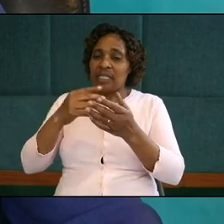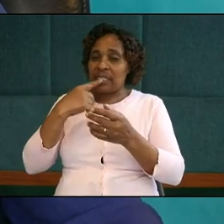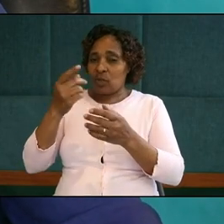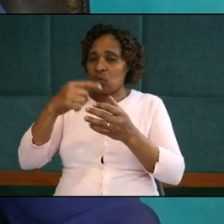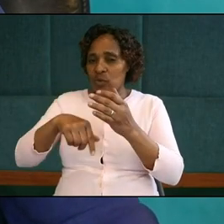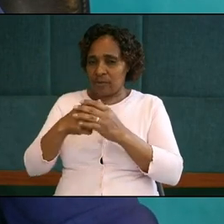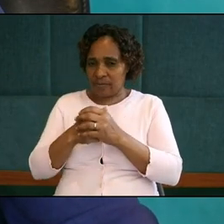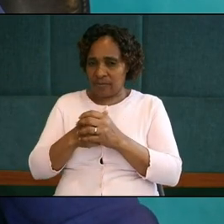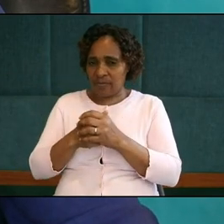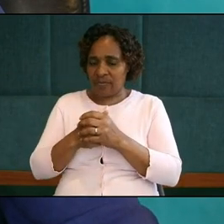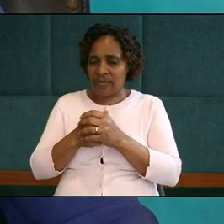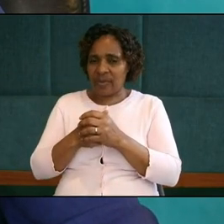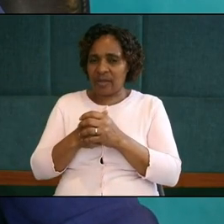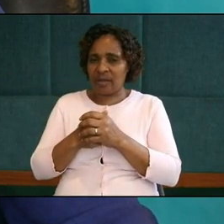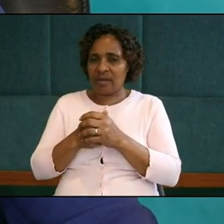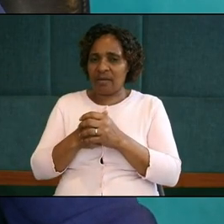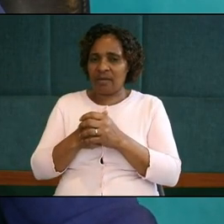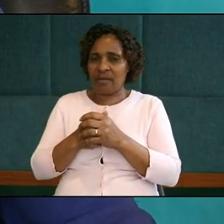us that, you know,